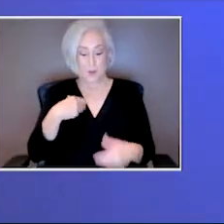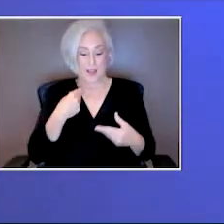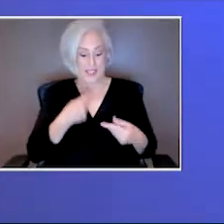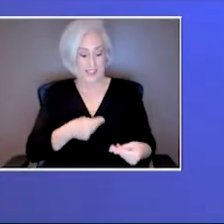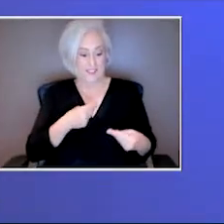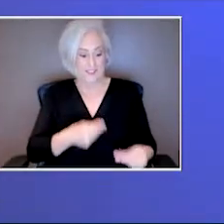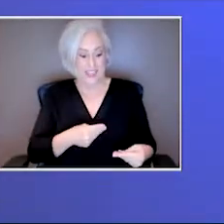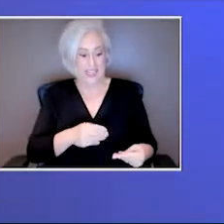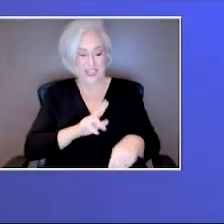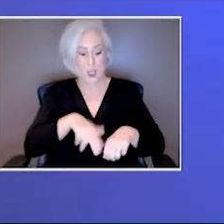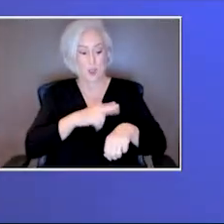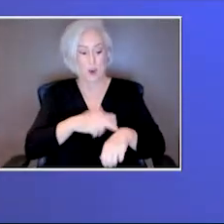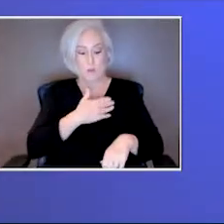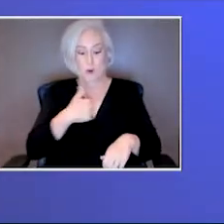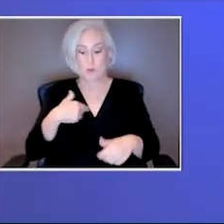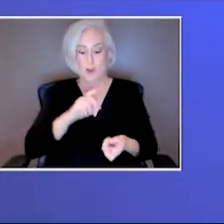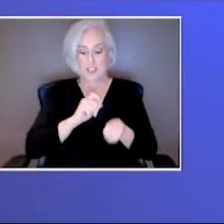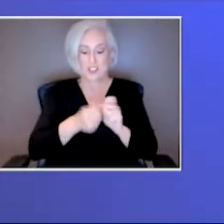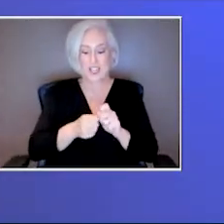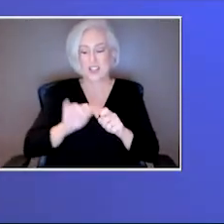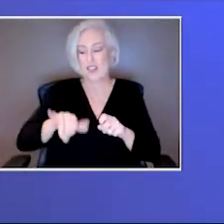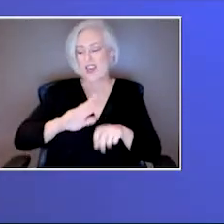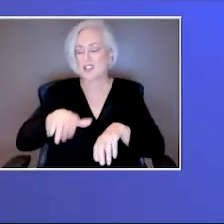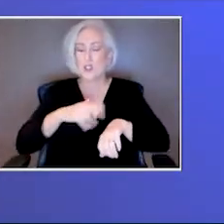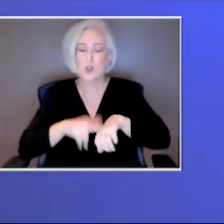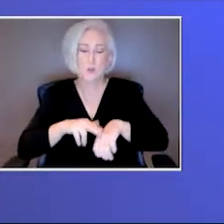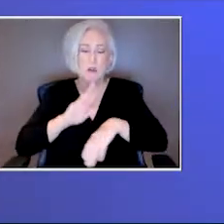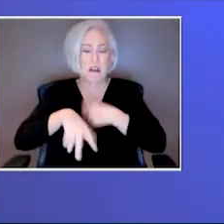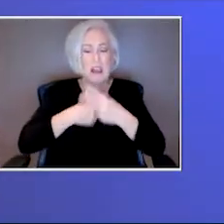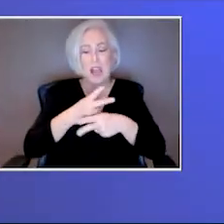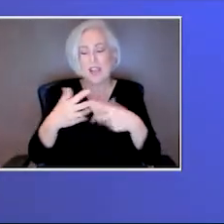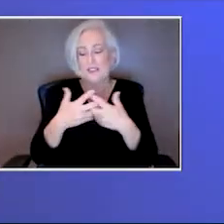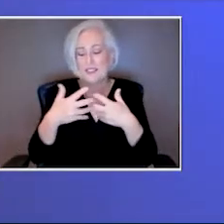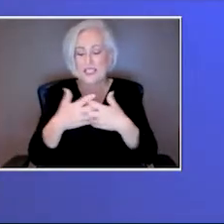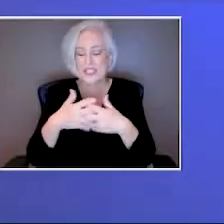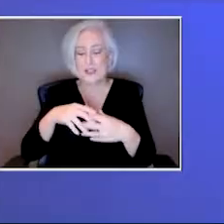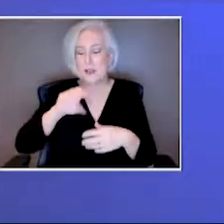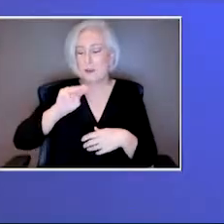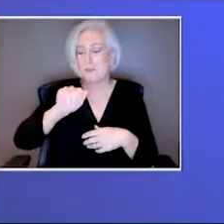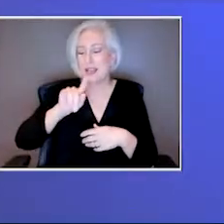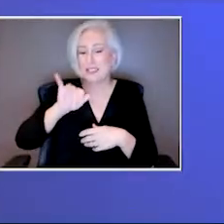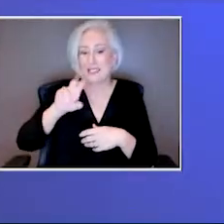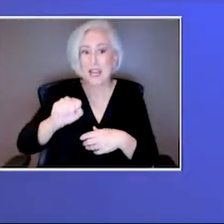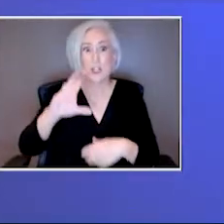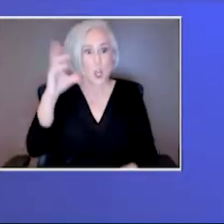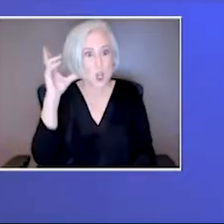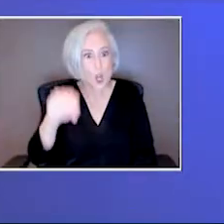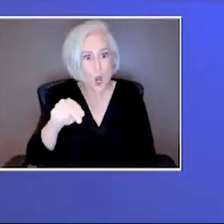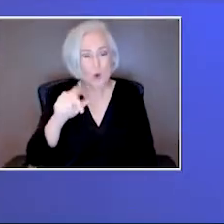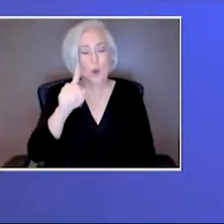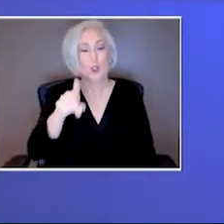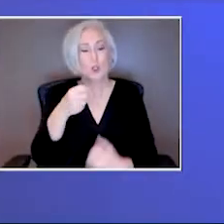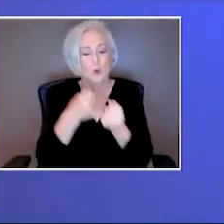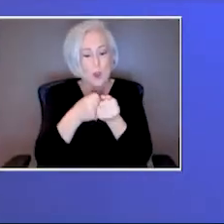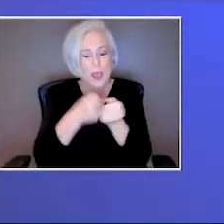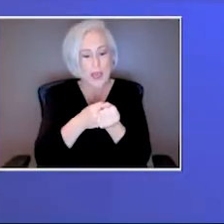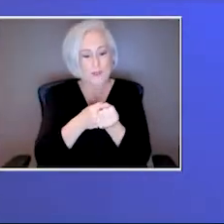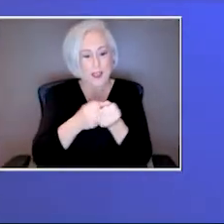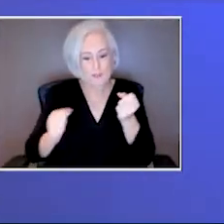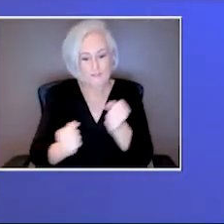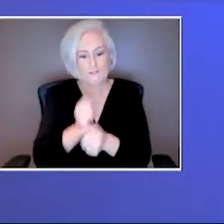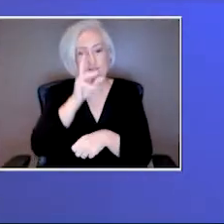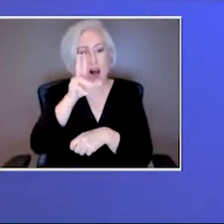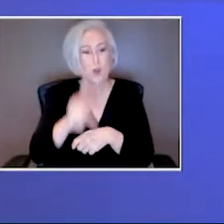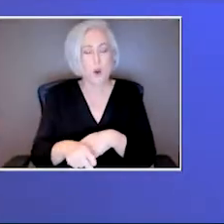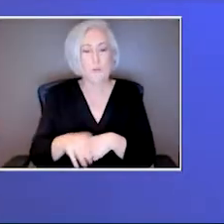say, oh, that's just normal ductal tissue or, mastitis. No, be aware, advocate, follow up. And like she said, your care team's the